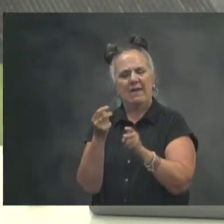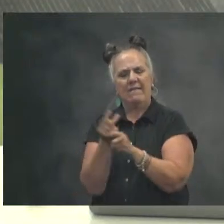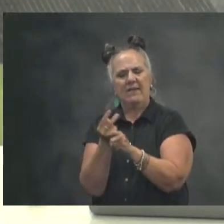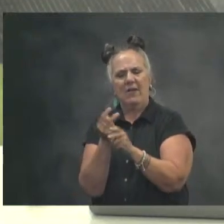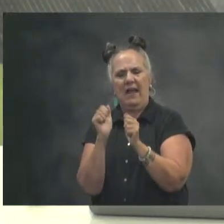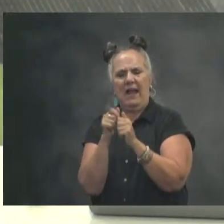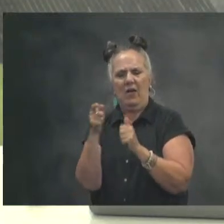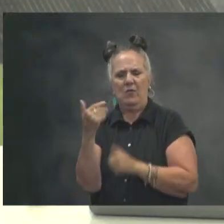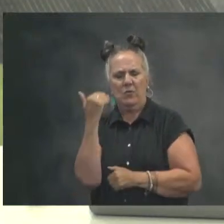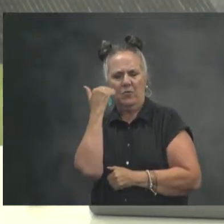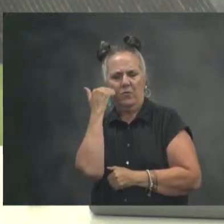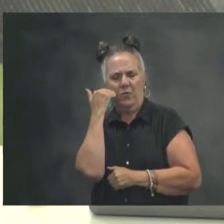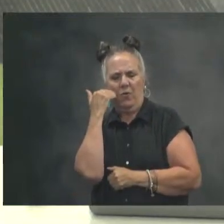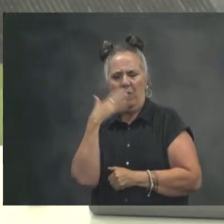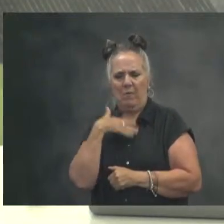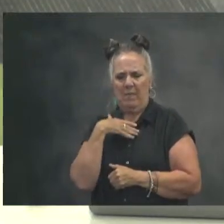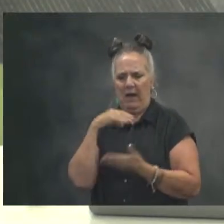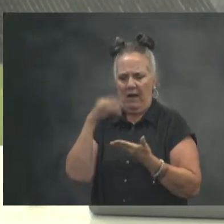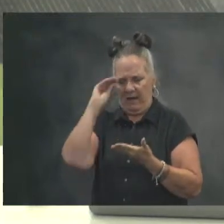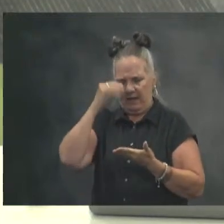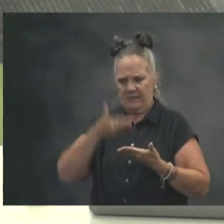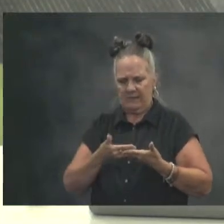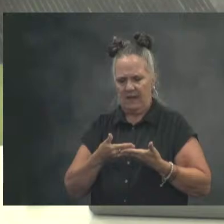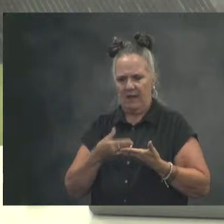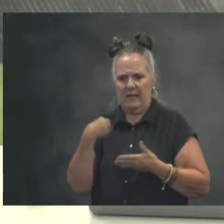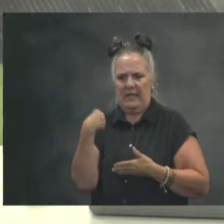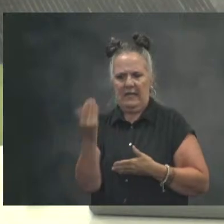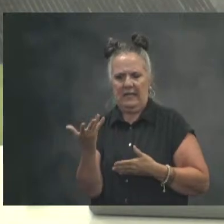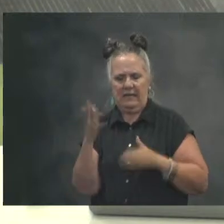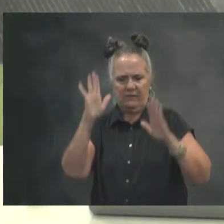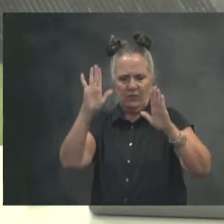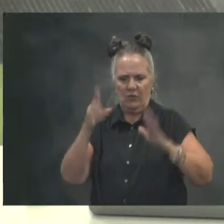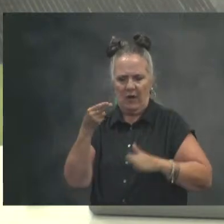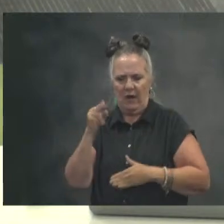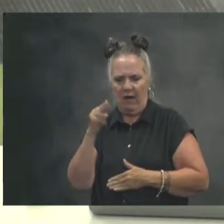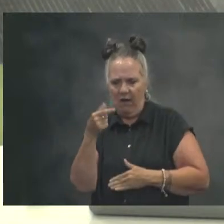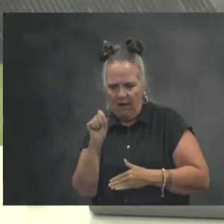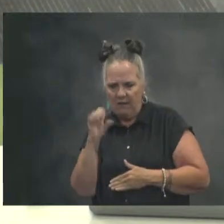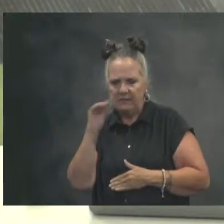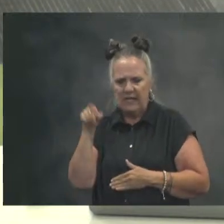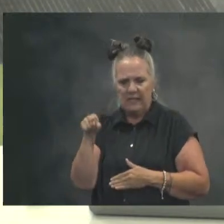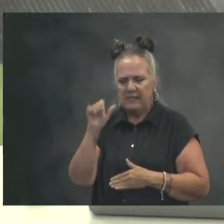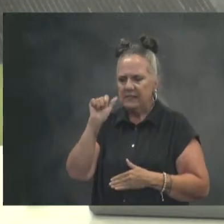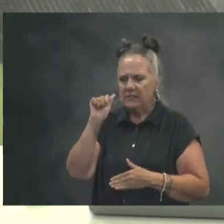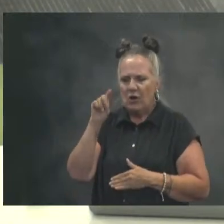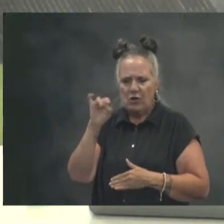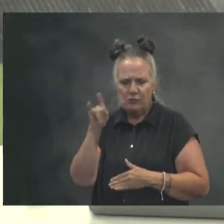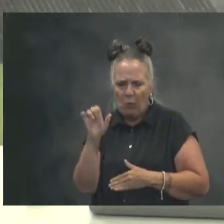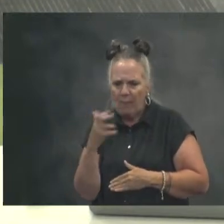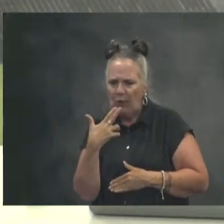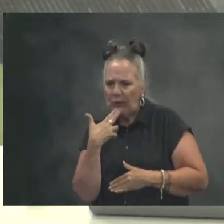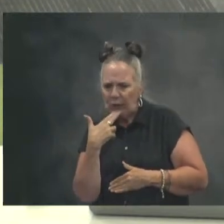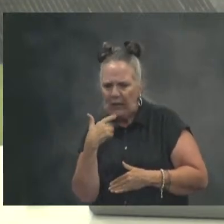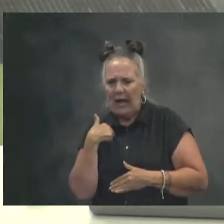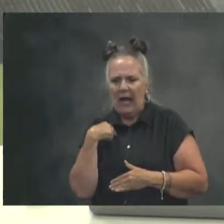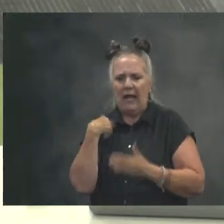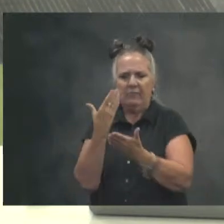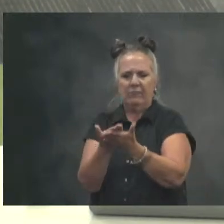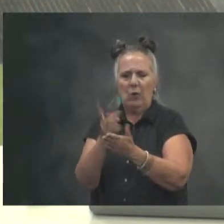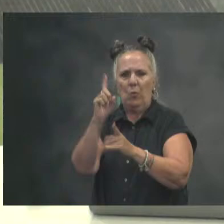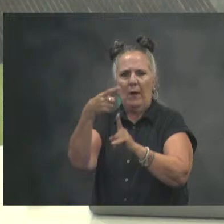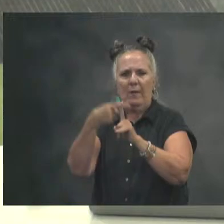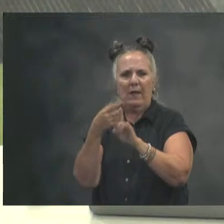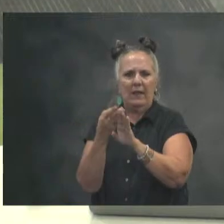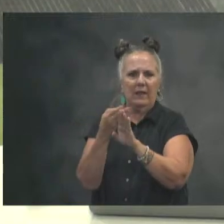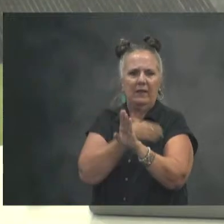know my son is the most adorable and gives the best hugs if you didn't meet him a month prior in Smithsburg. I came to you a month earlier. What